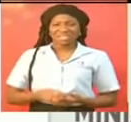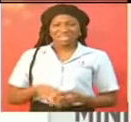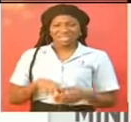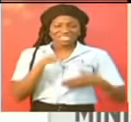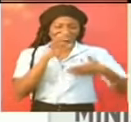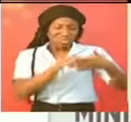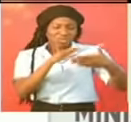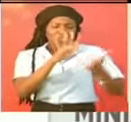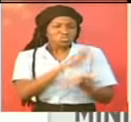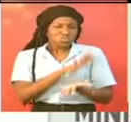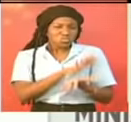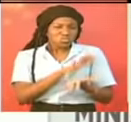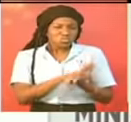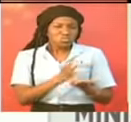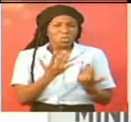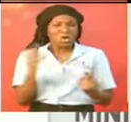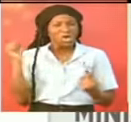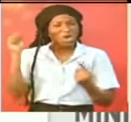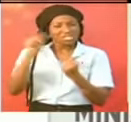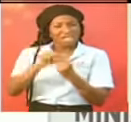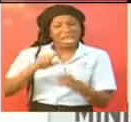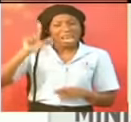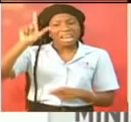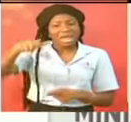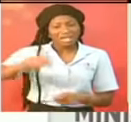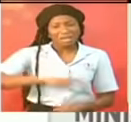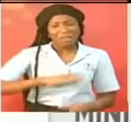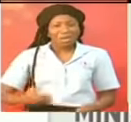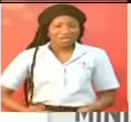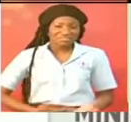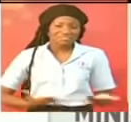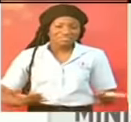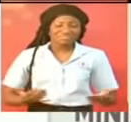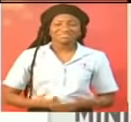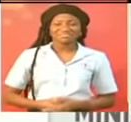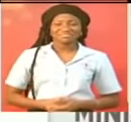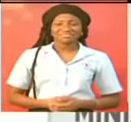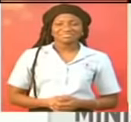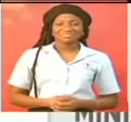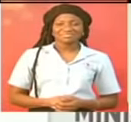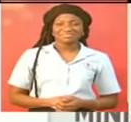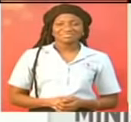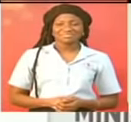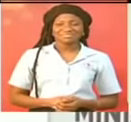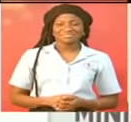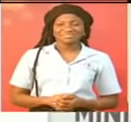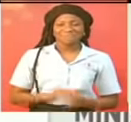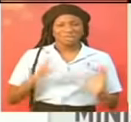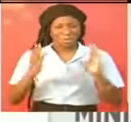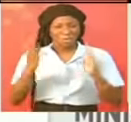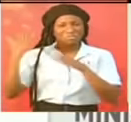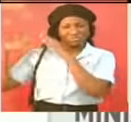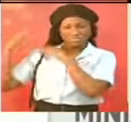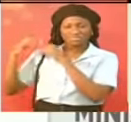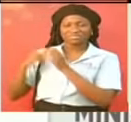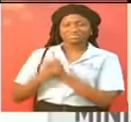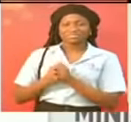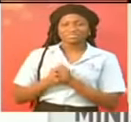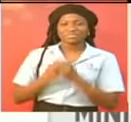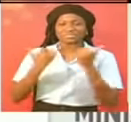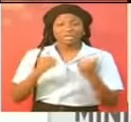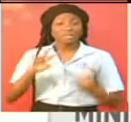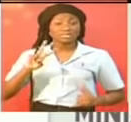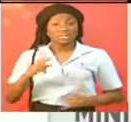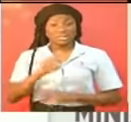factors. The second question has to do with vaccine considerations. So